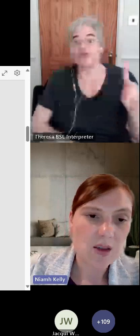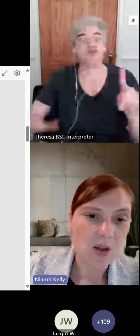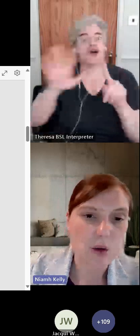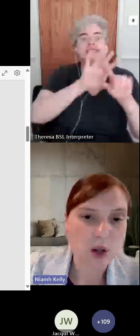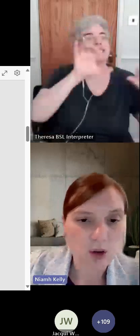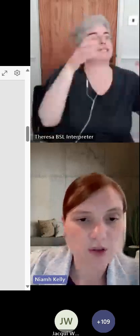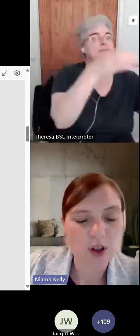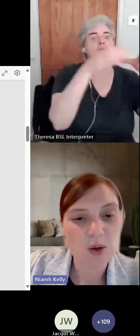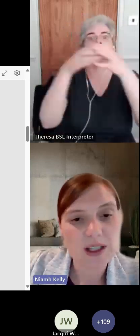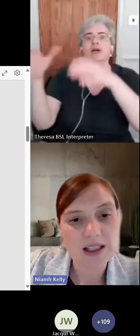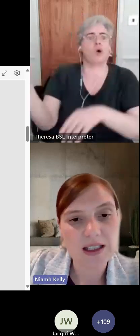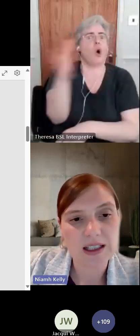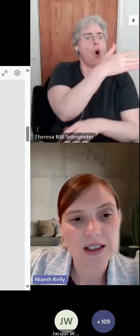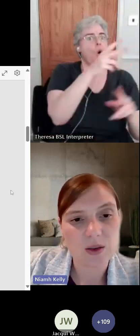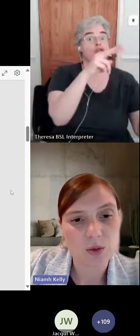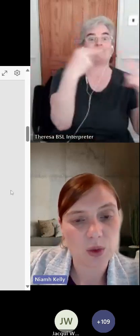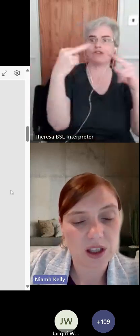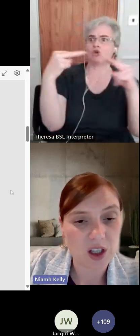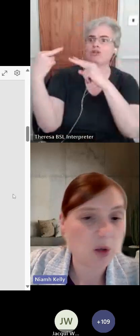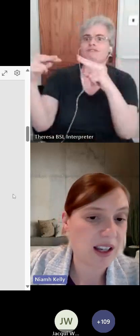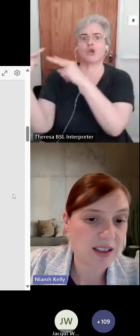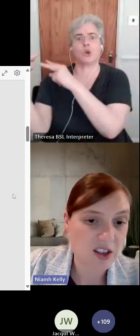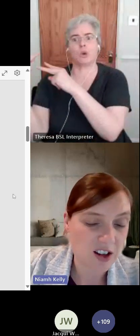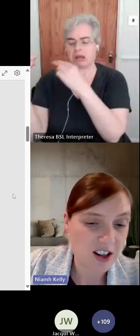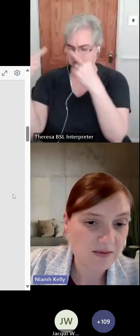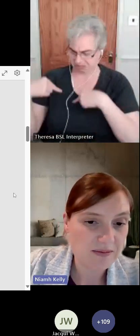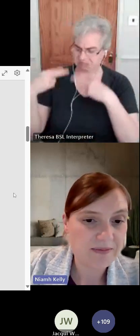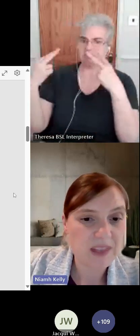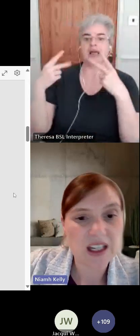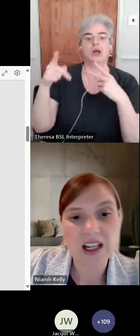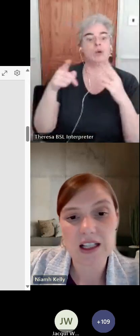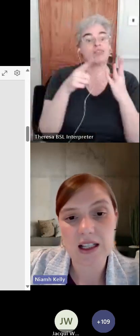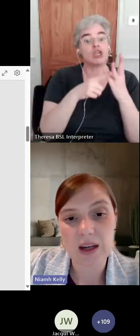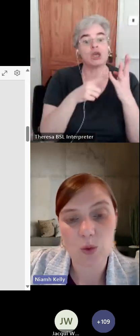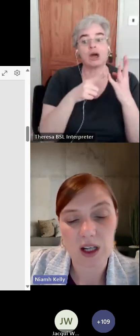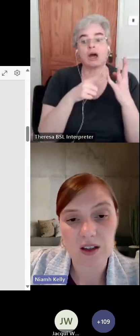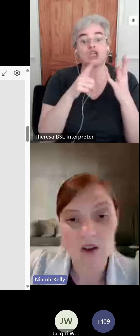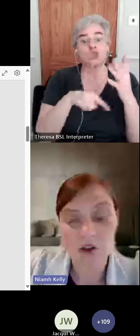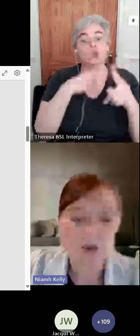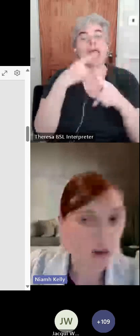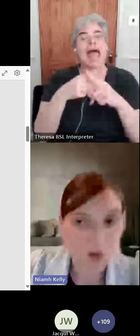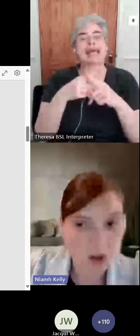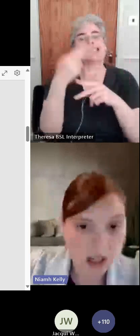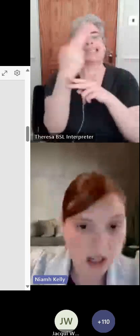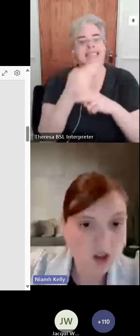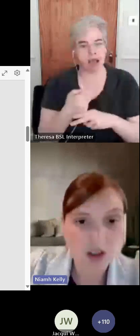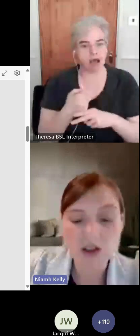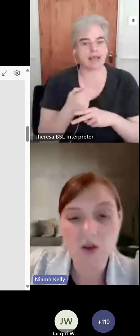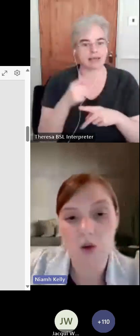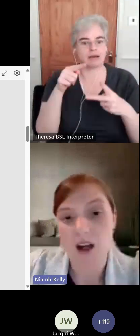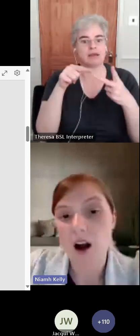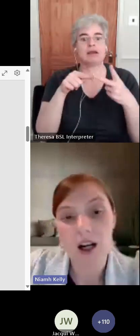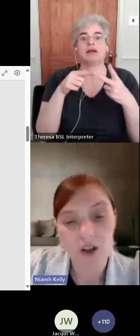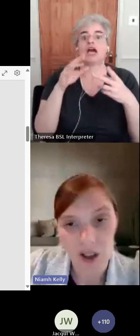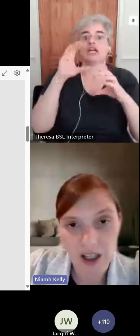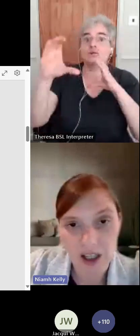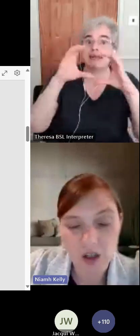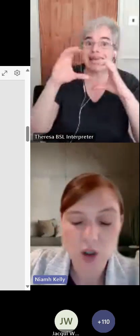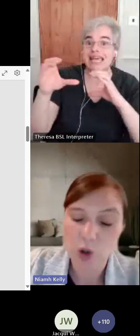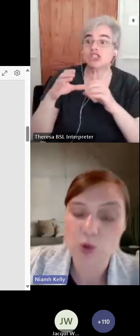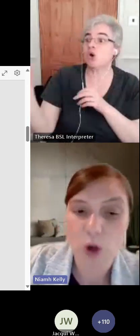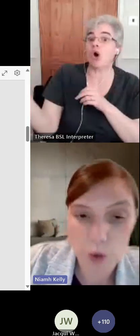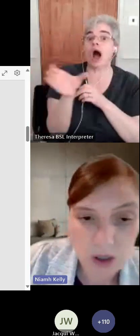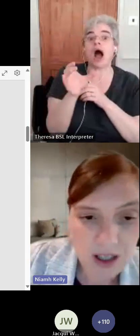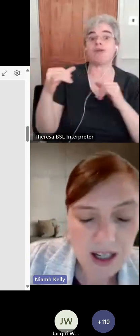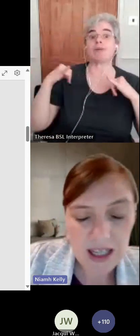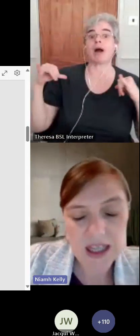departments. So a review is needed with the UX design. It's with the communications or the hiring